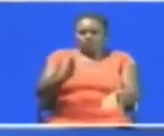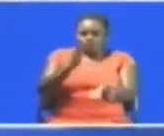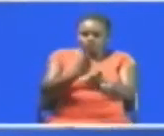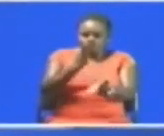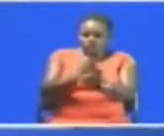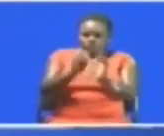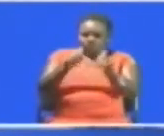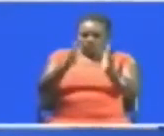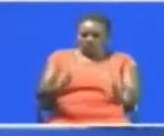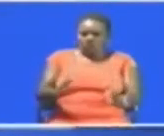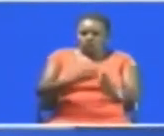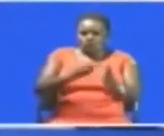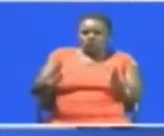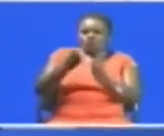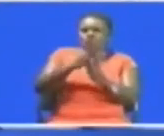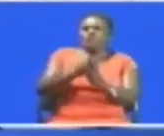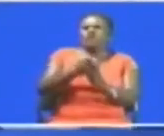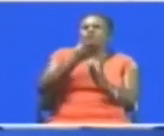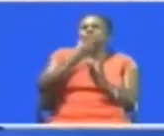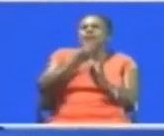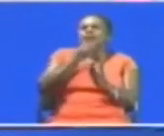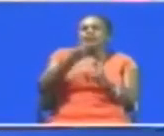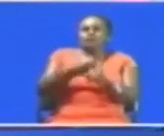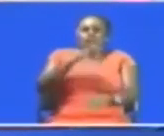the genuine farmers to remove cartels from